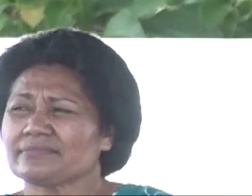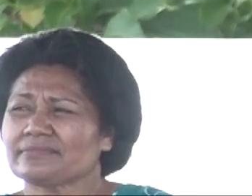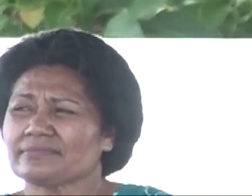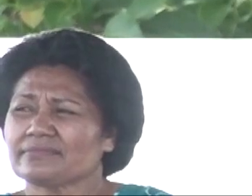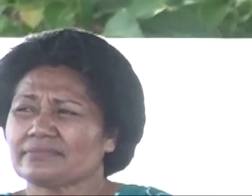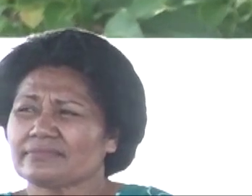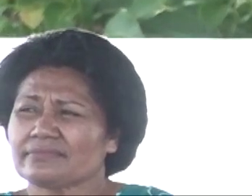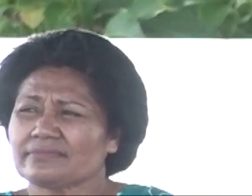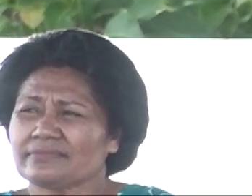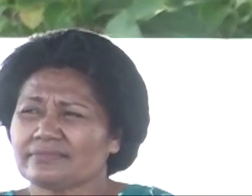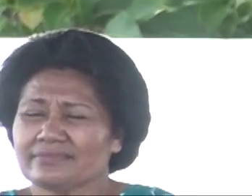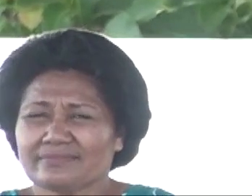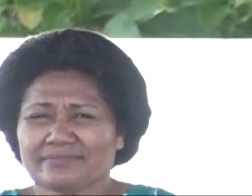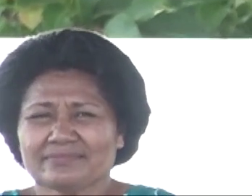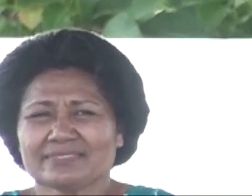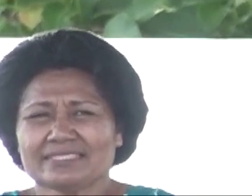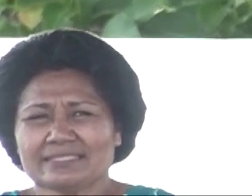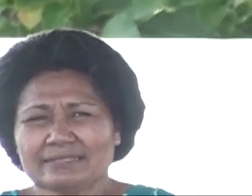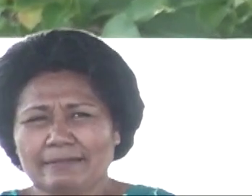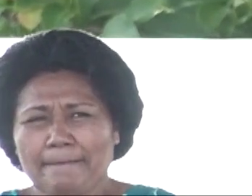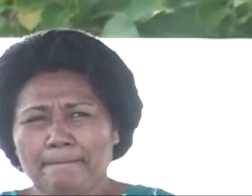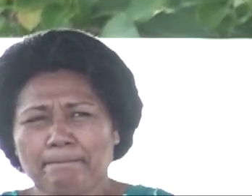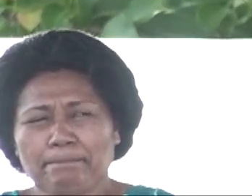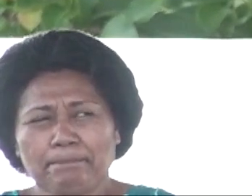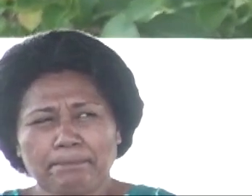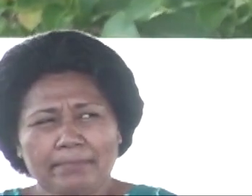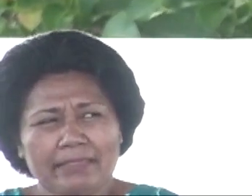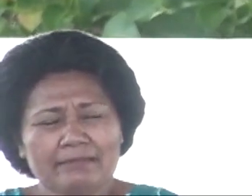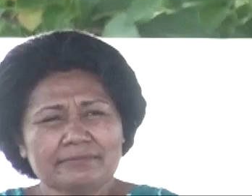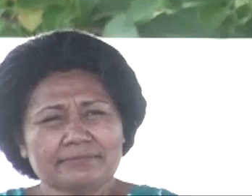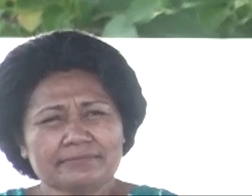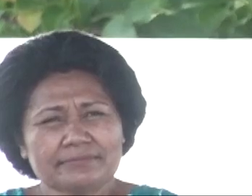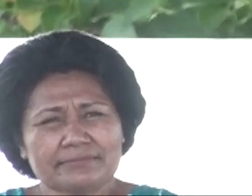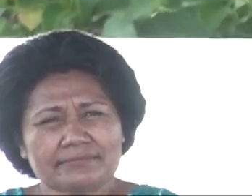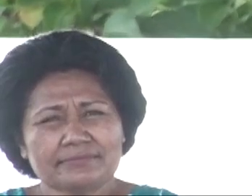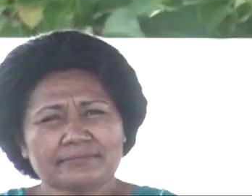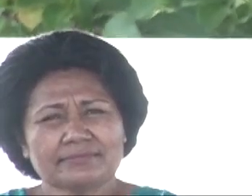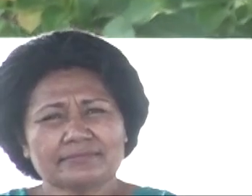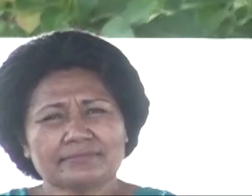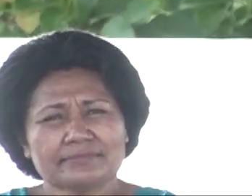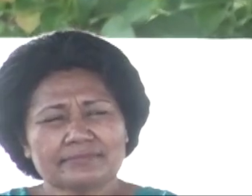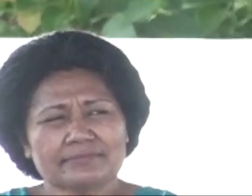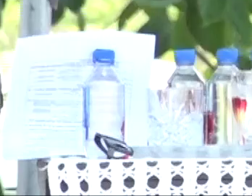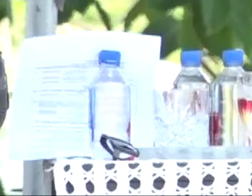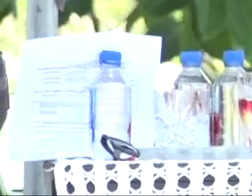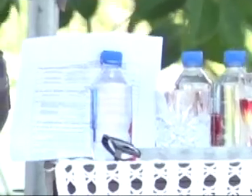importantly, have fun. I'm certain that you will indeed achieve this over the duration of your